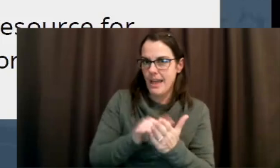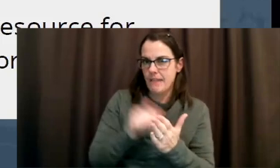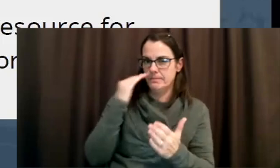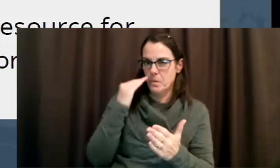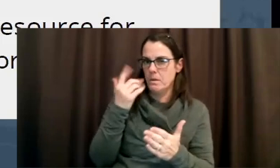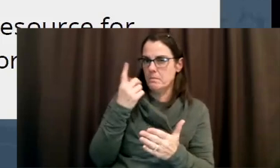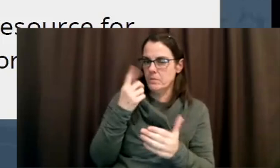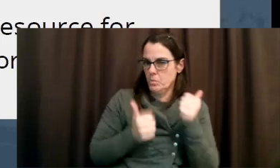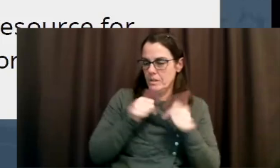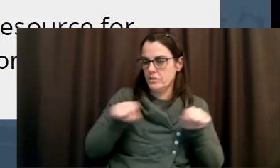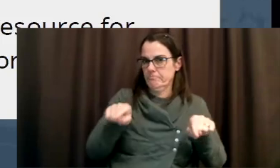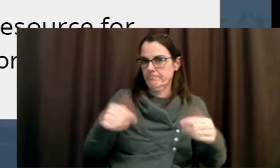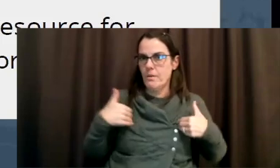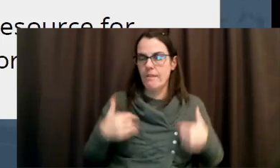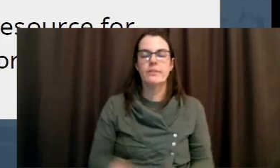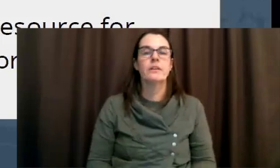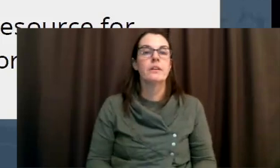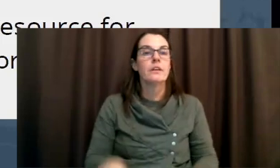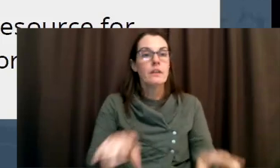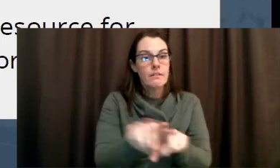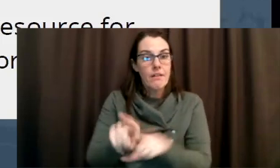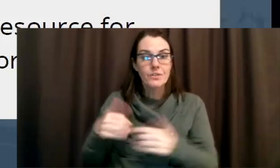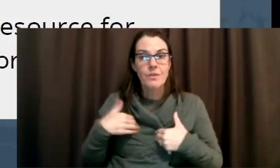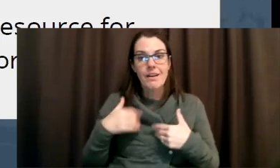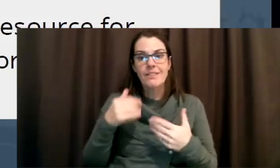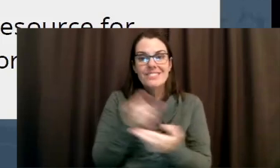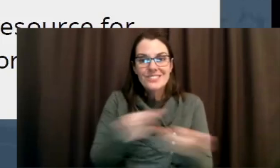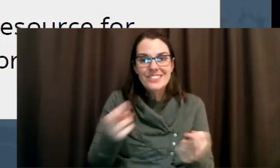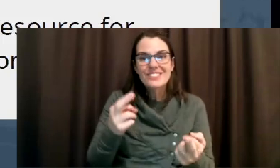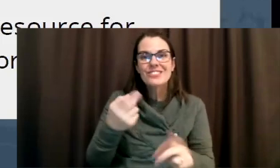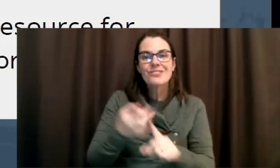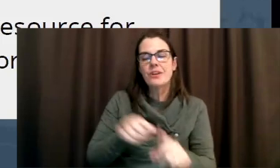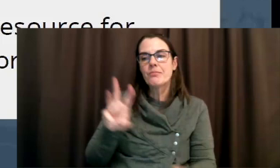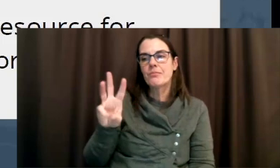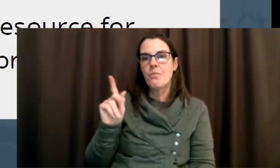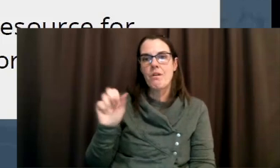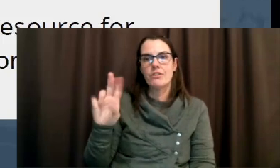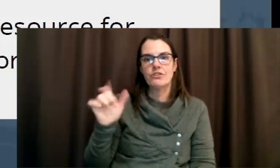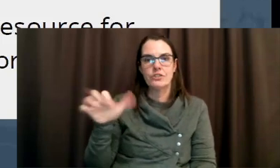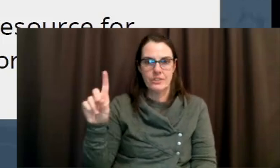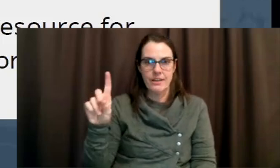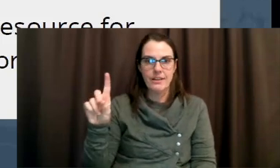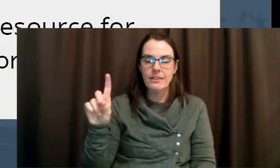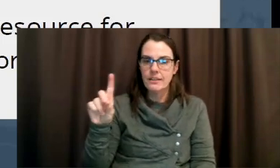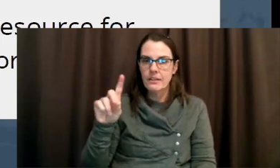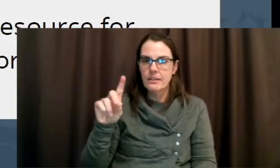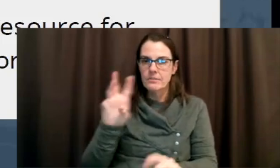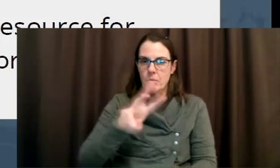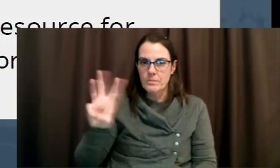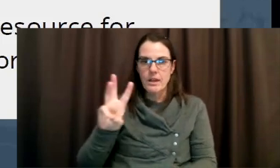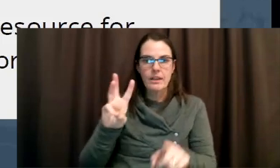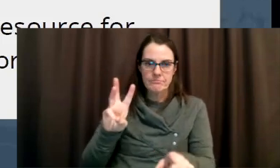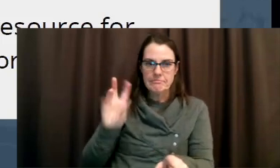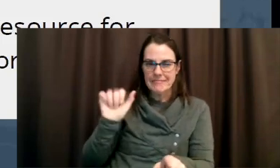there's also this resource from the Watershed Center called Forest Service Grants and Agreements 101 if you want to learn more